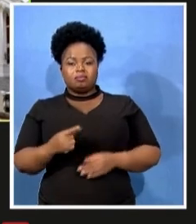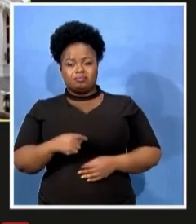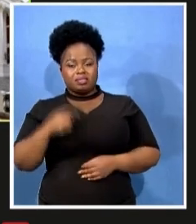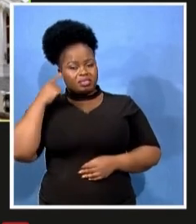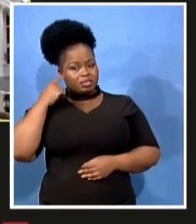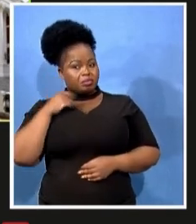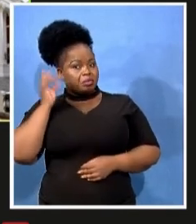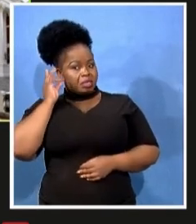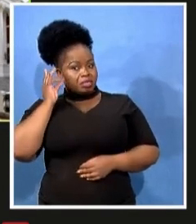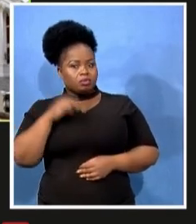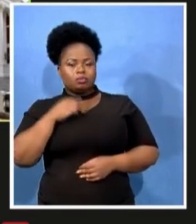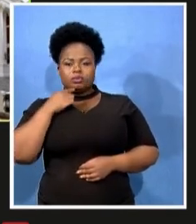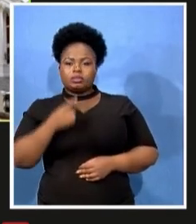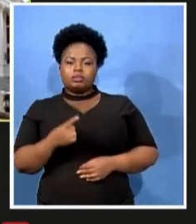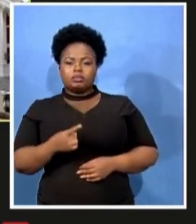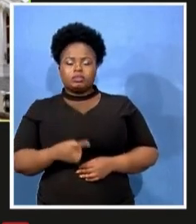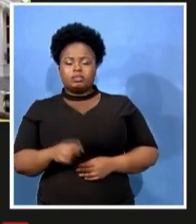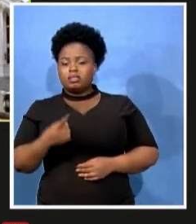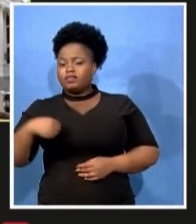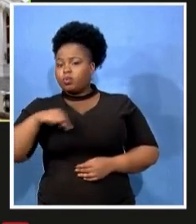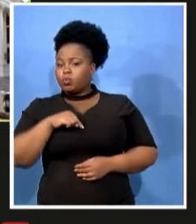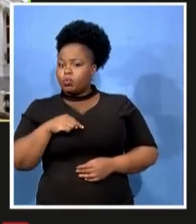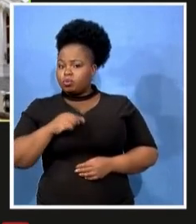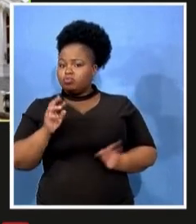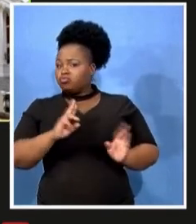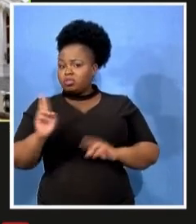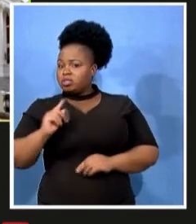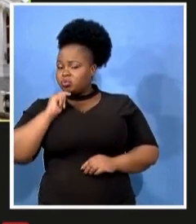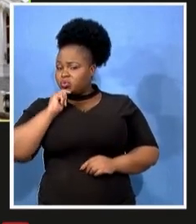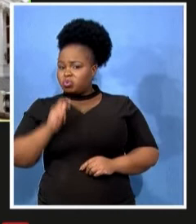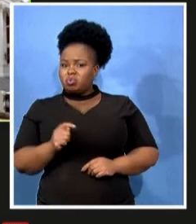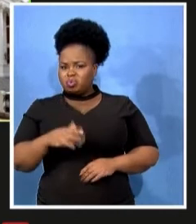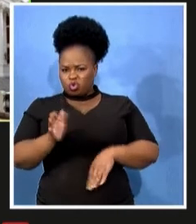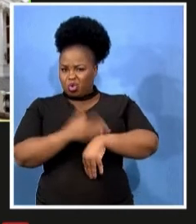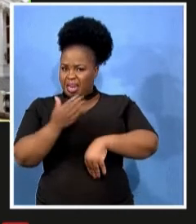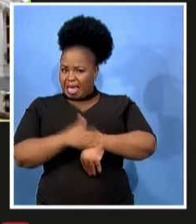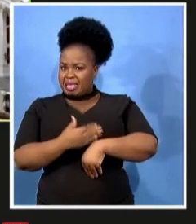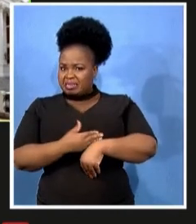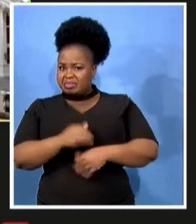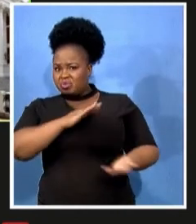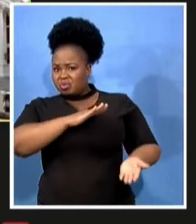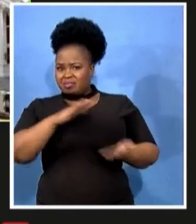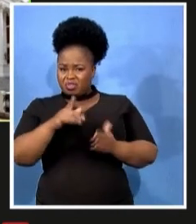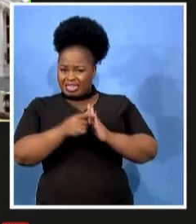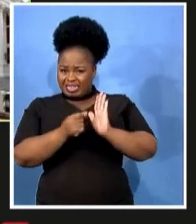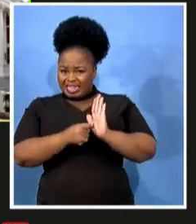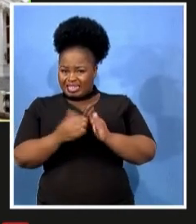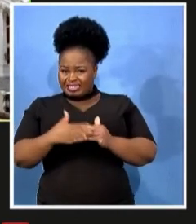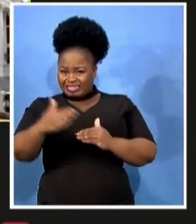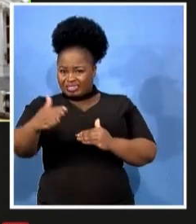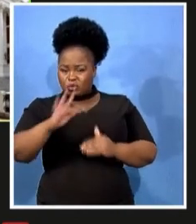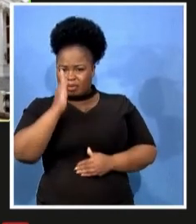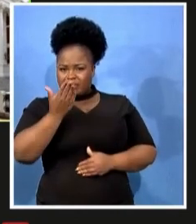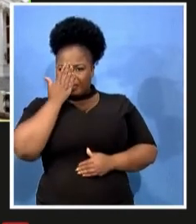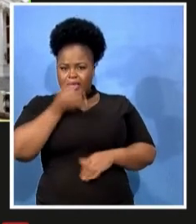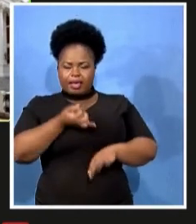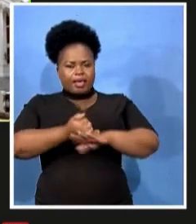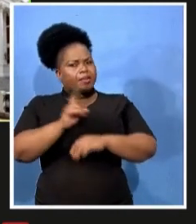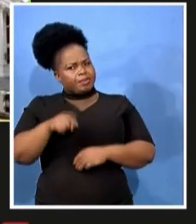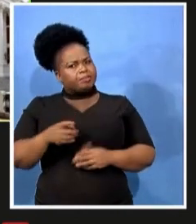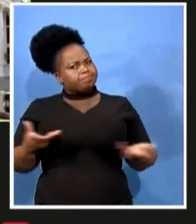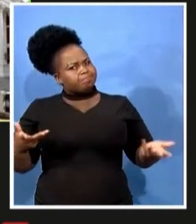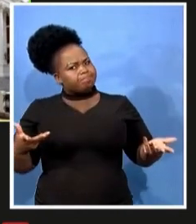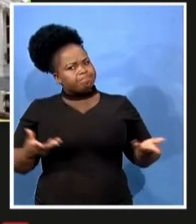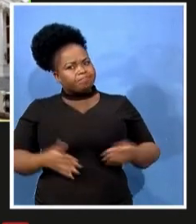not really too late to get it on that date rather than earlier? Could you be able to make a promise and indicate to us